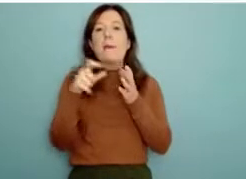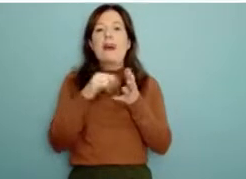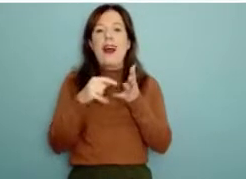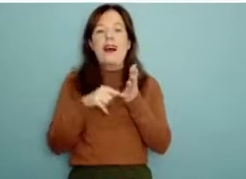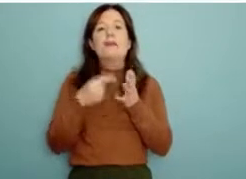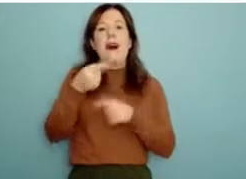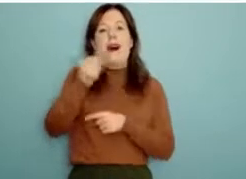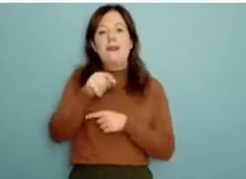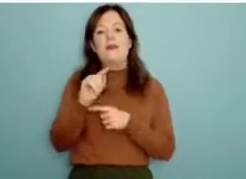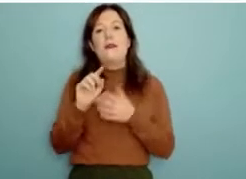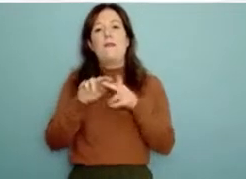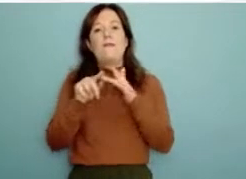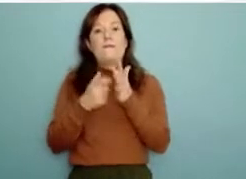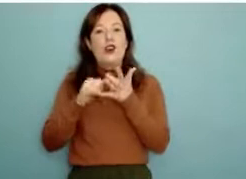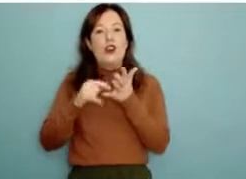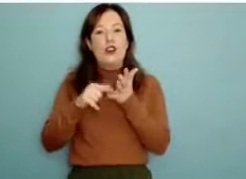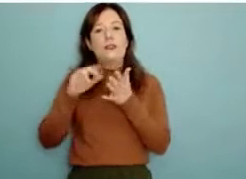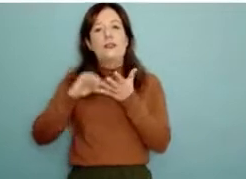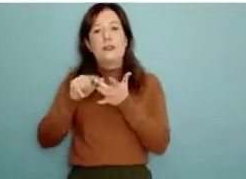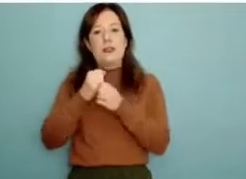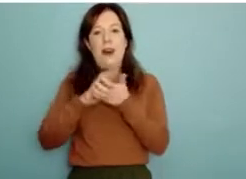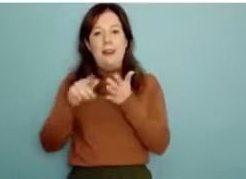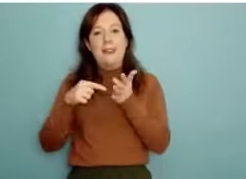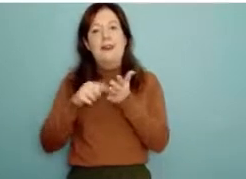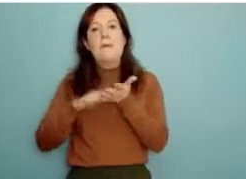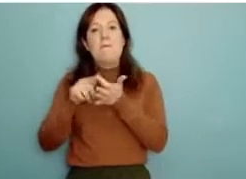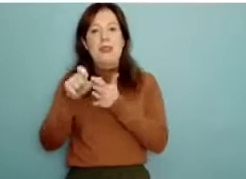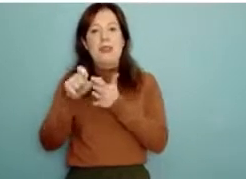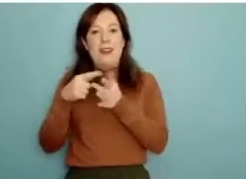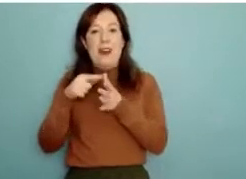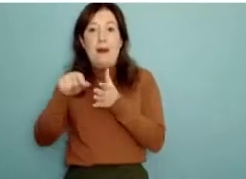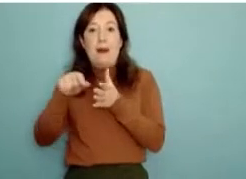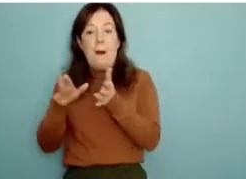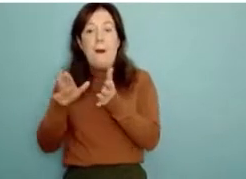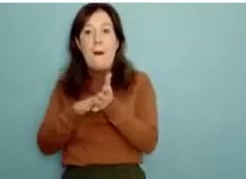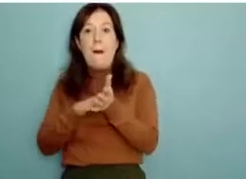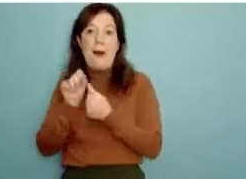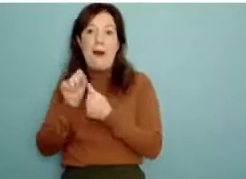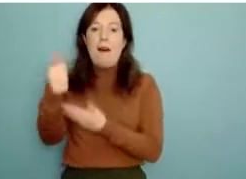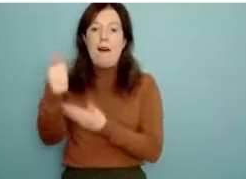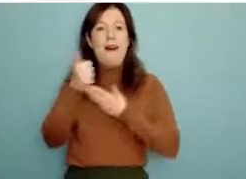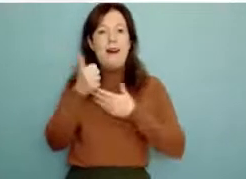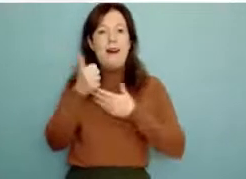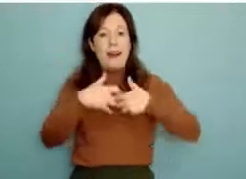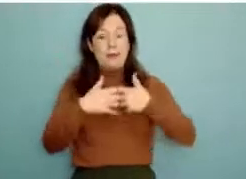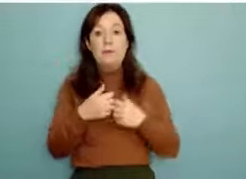webcasting@firstsightmedia.co.uk. The session is being recorded, so if you don't want your name to appear, please post